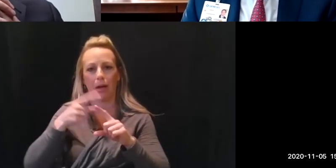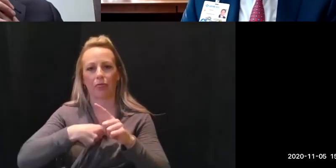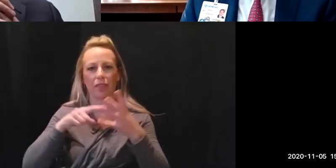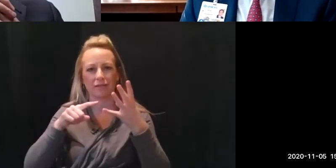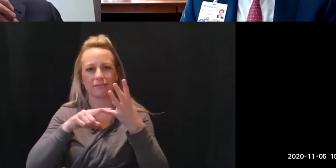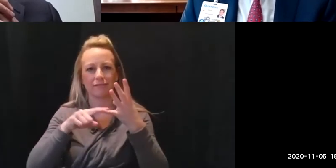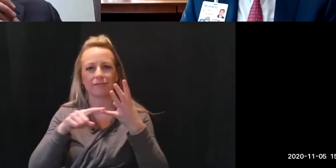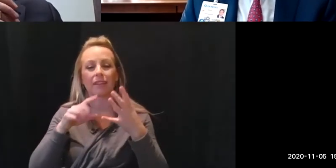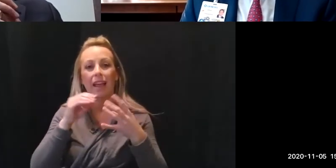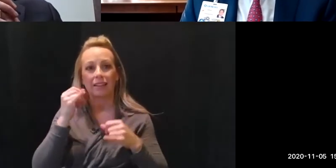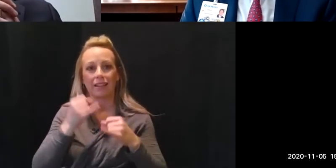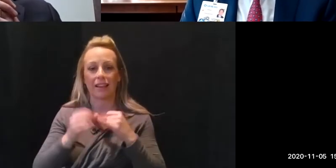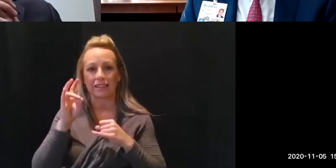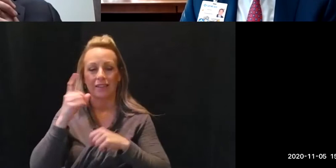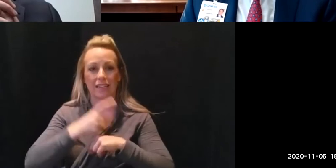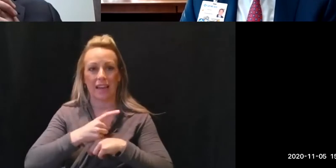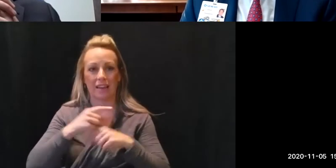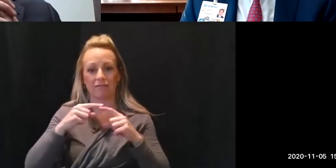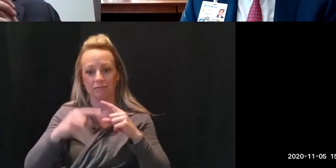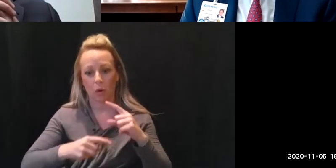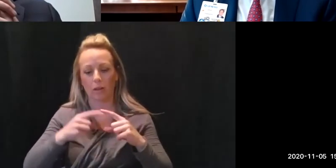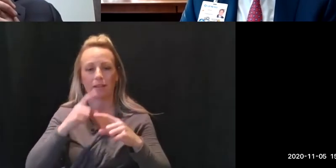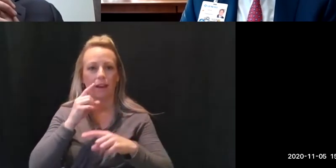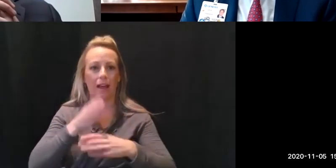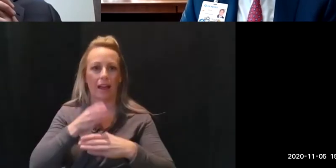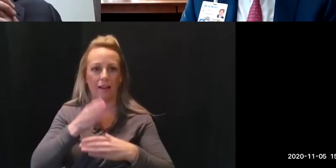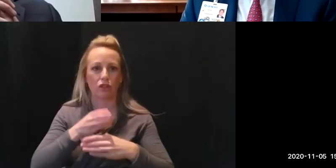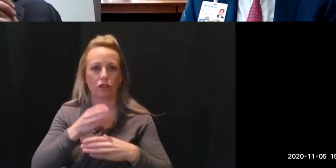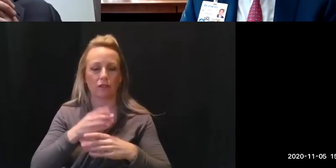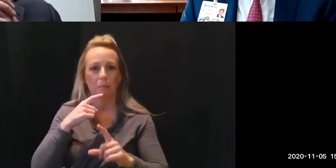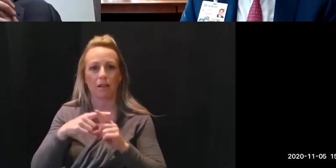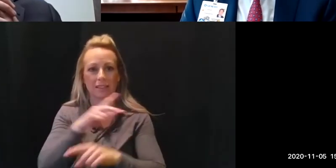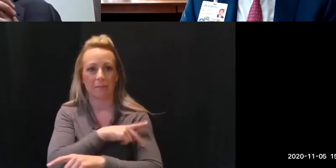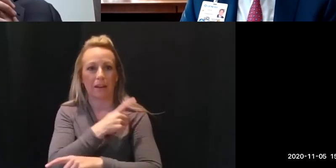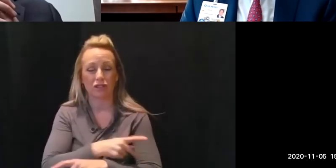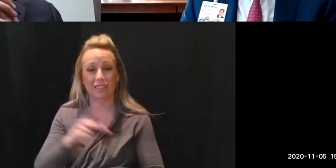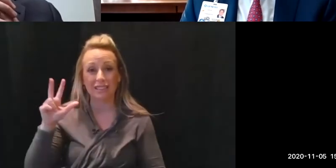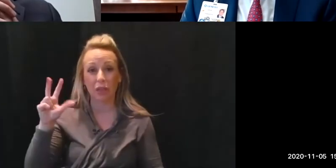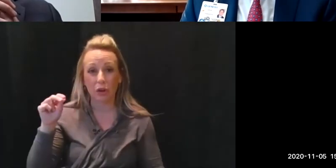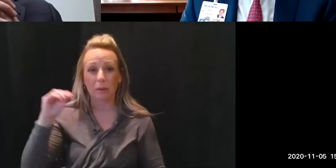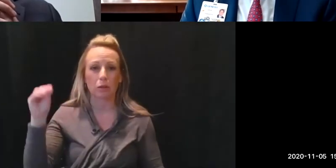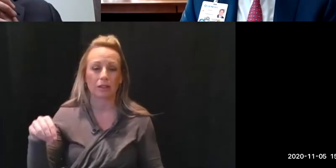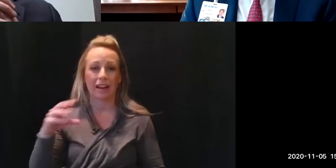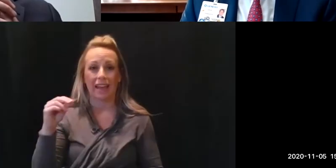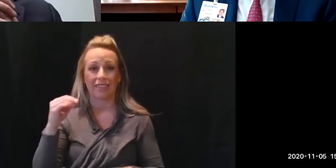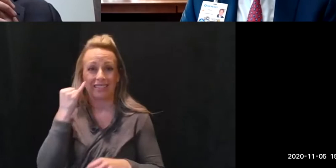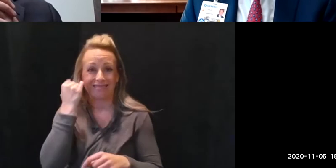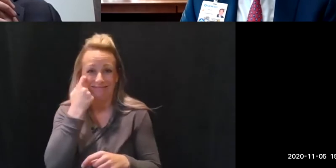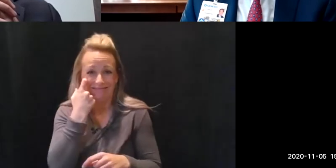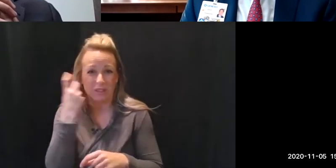7-day rolling average of positivity rate of patients coming into our clinics is 30%. The last 2 days, it's